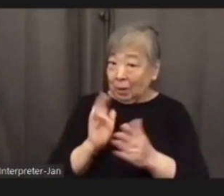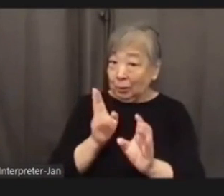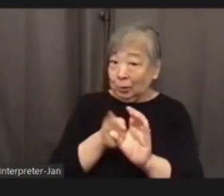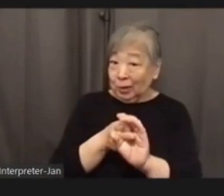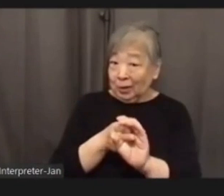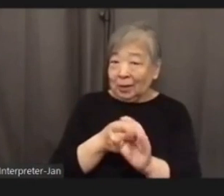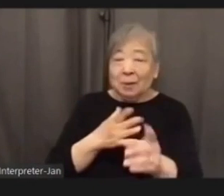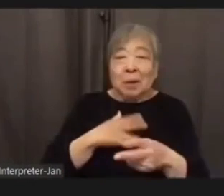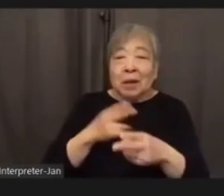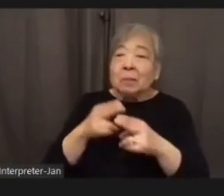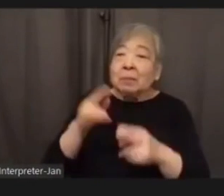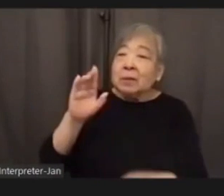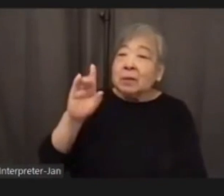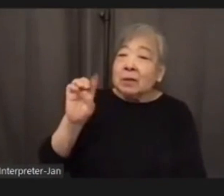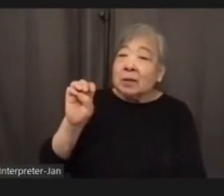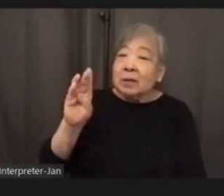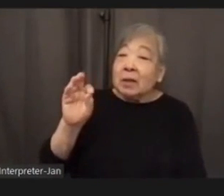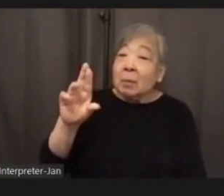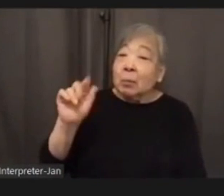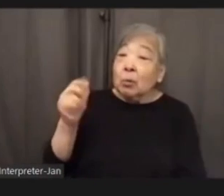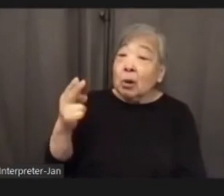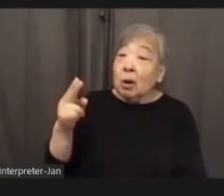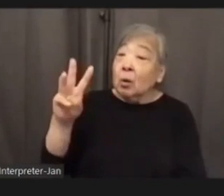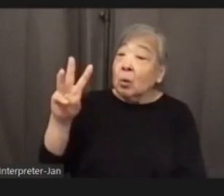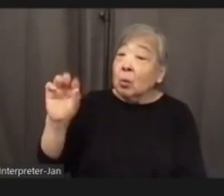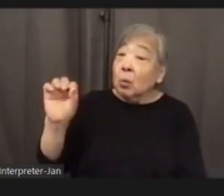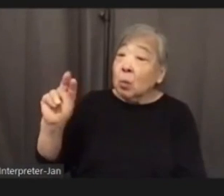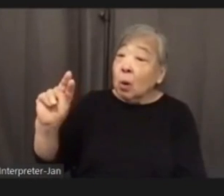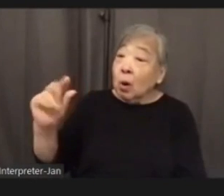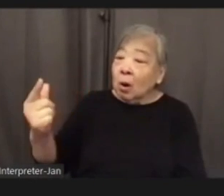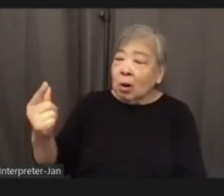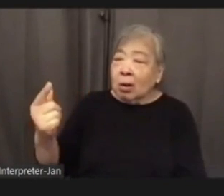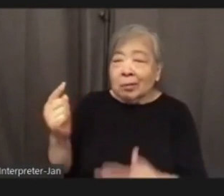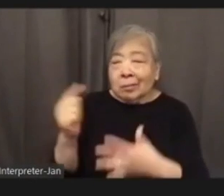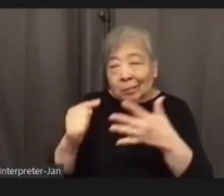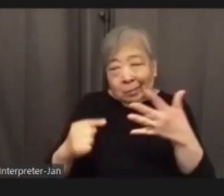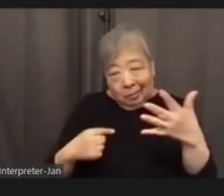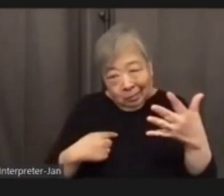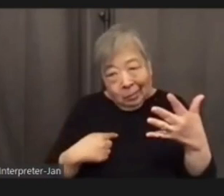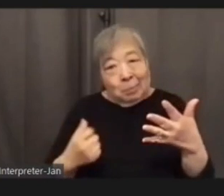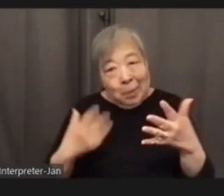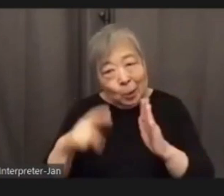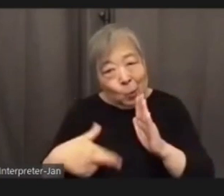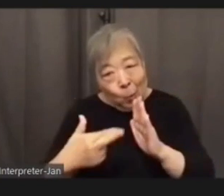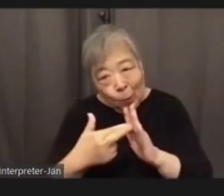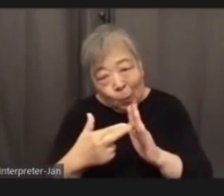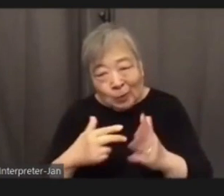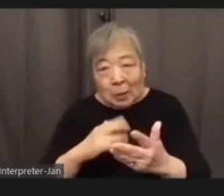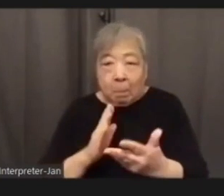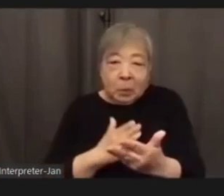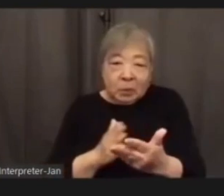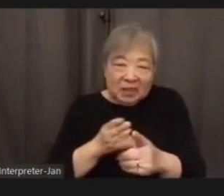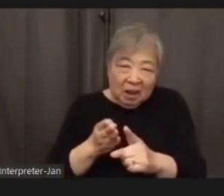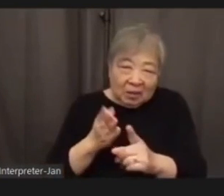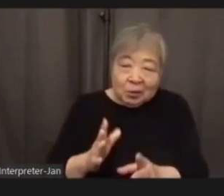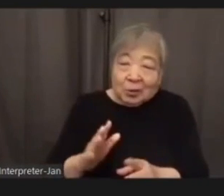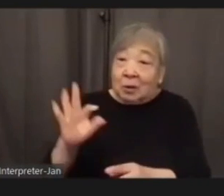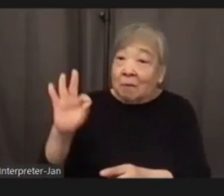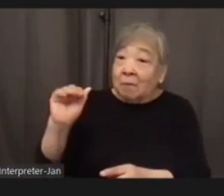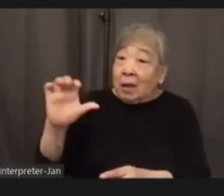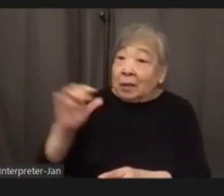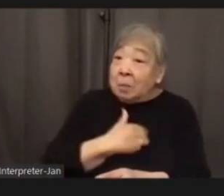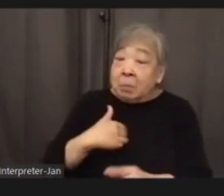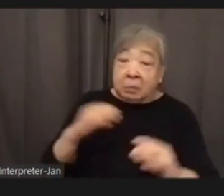us. My name is Deborah. I'm Deborah Wong. I'm a bunch of things. I'm an ethnomusicologist. I am a faculty member